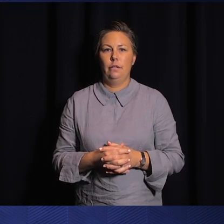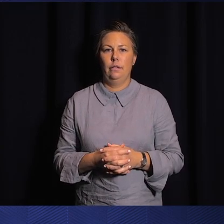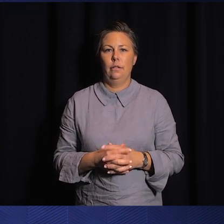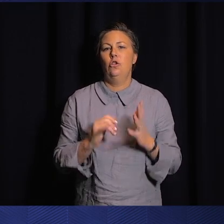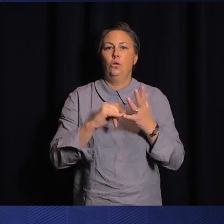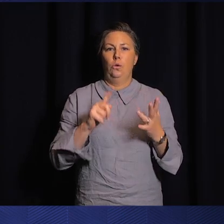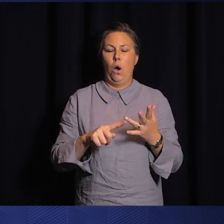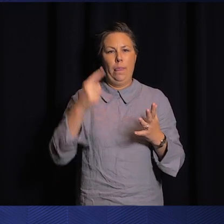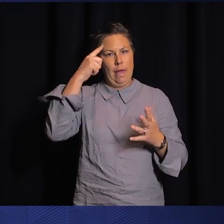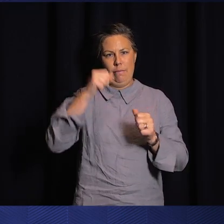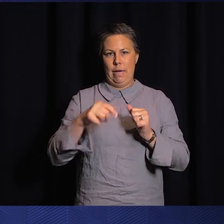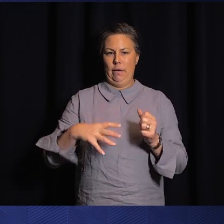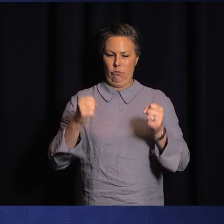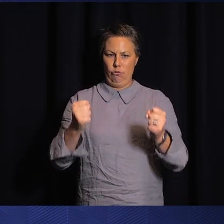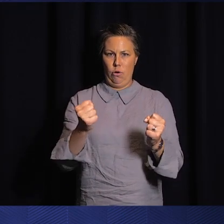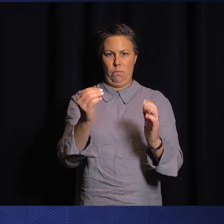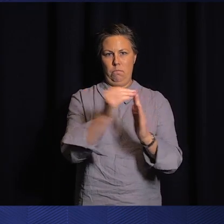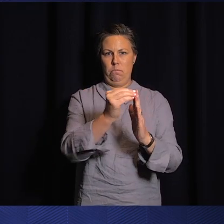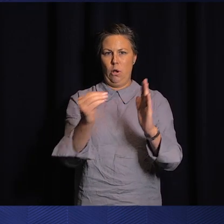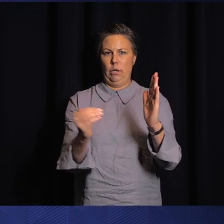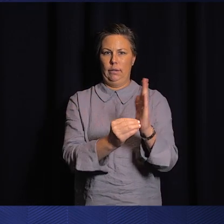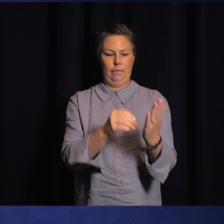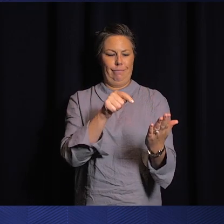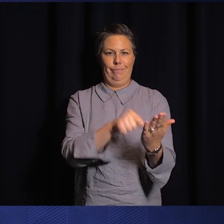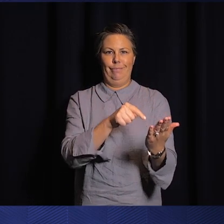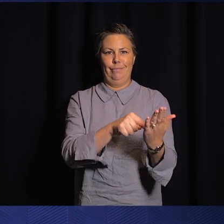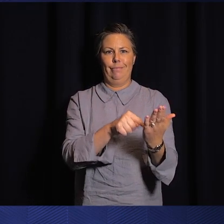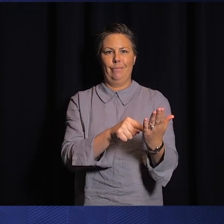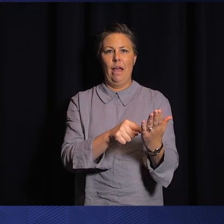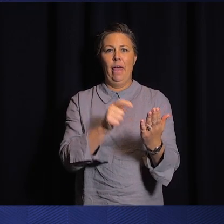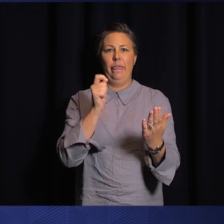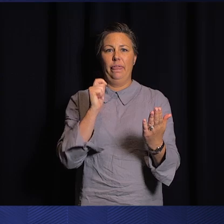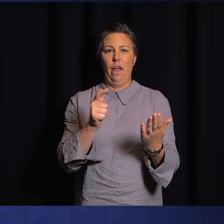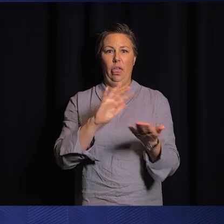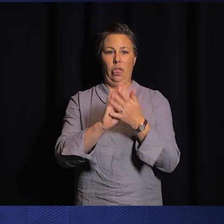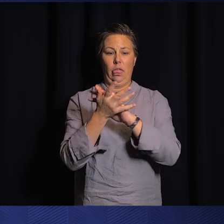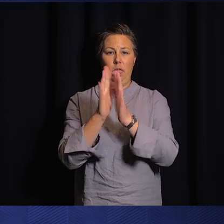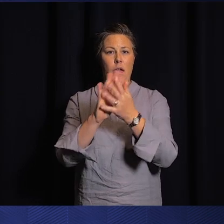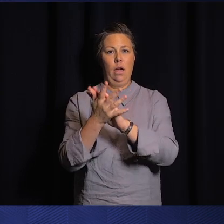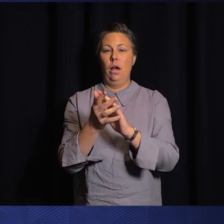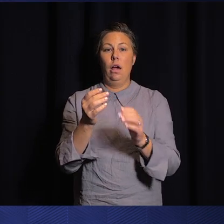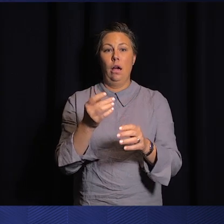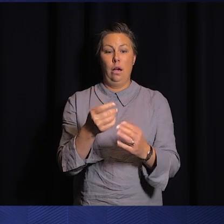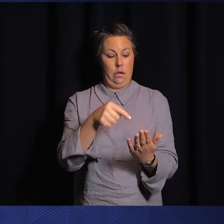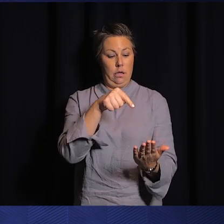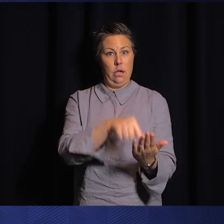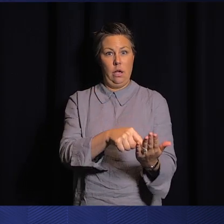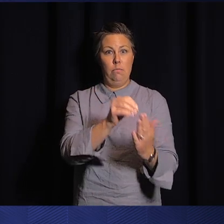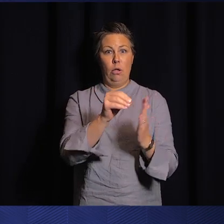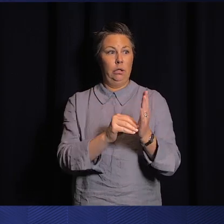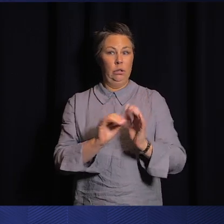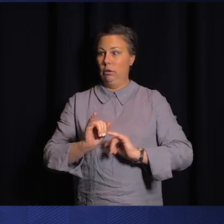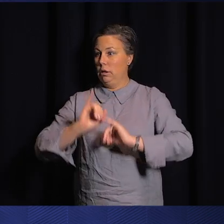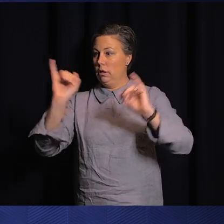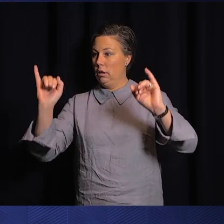policy. The government action is to consider consistency and